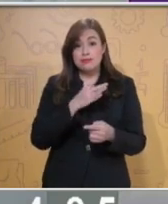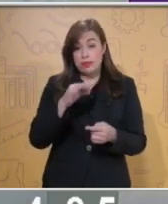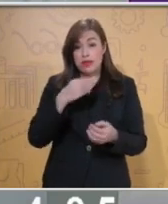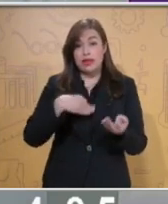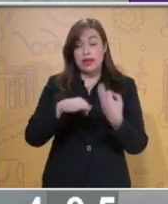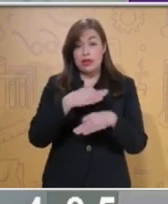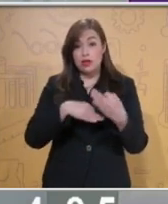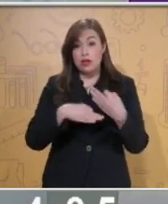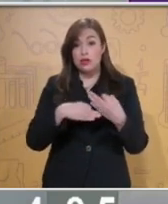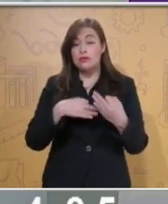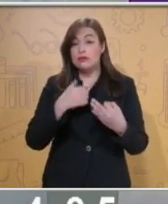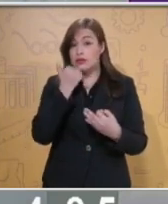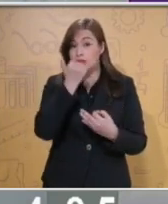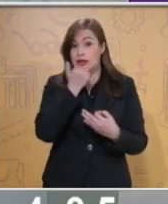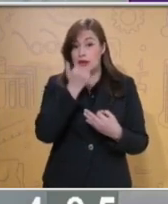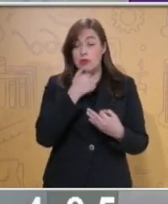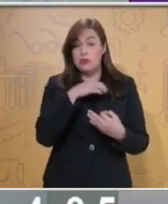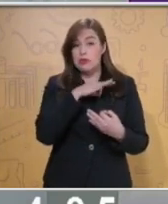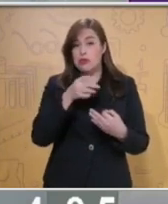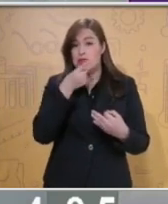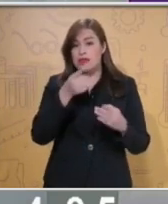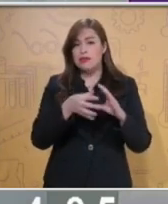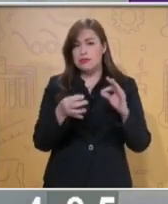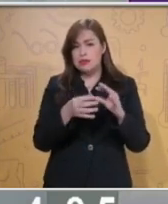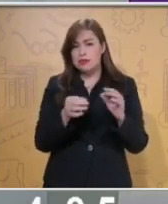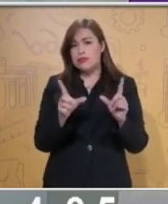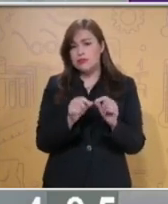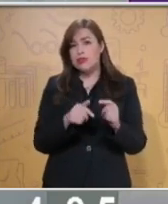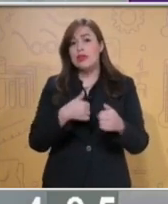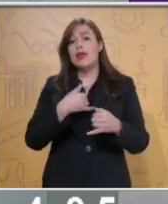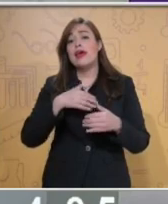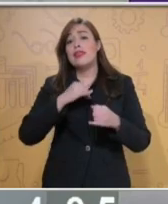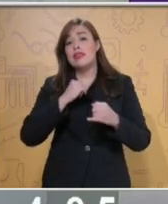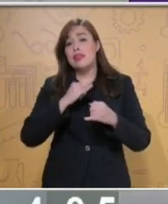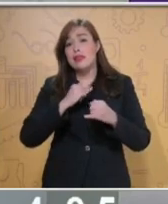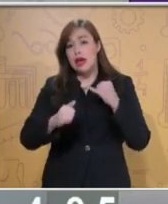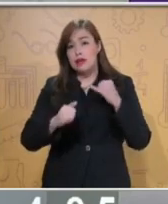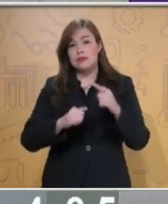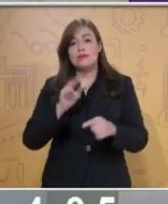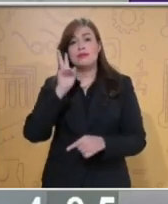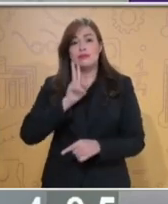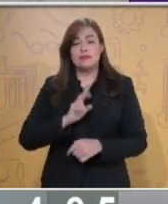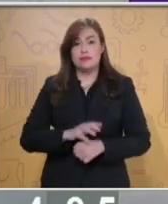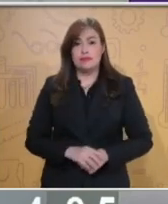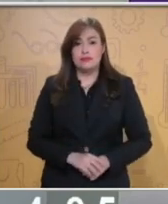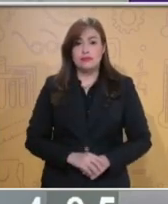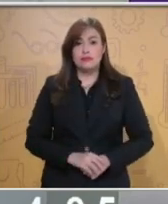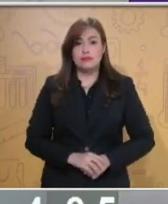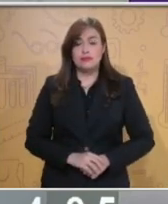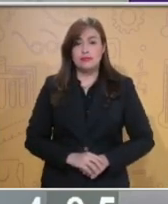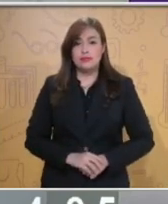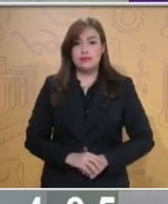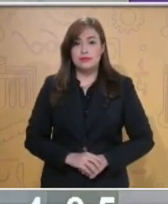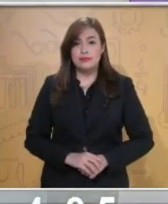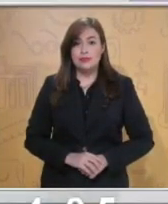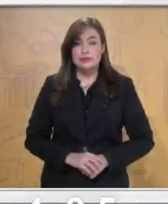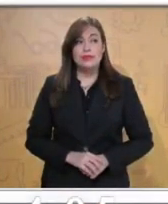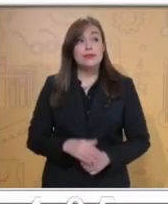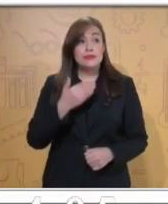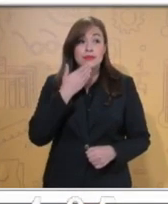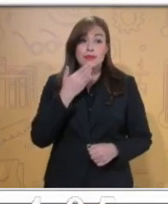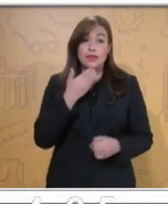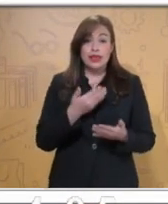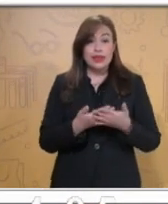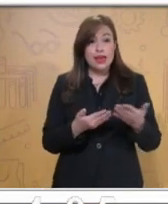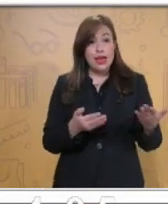the state to understand the class. Well, I'm going to remind you some of the preventive measures. Remember